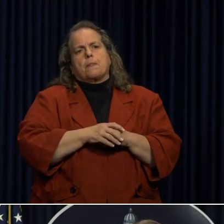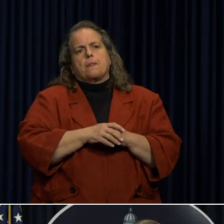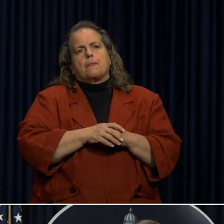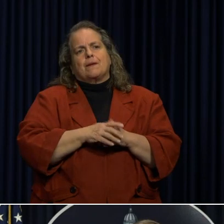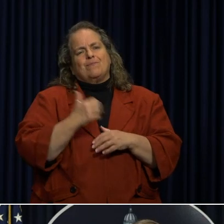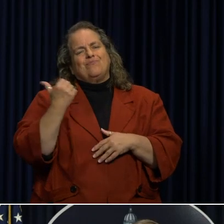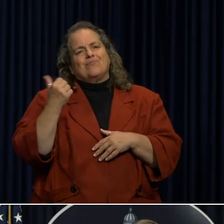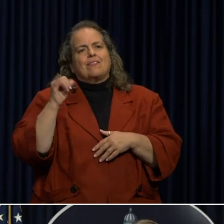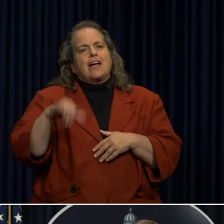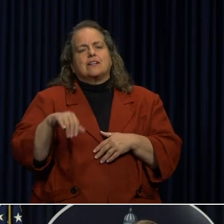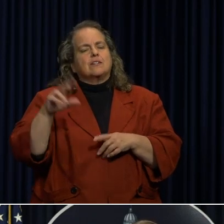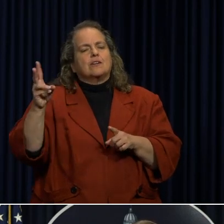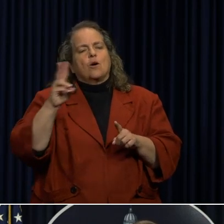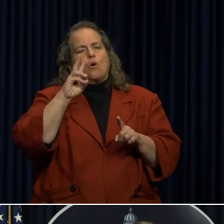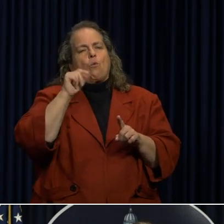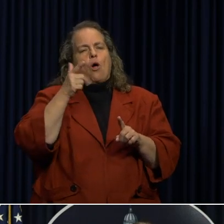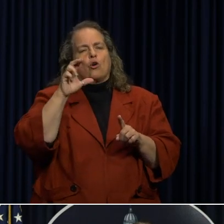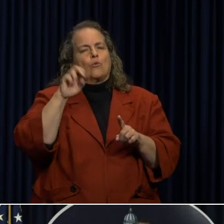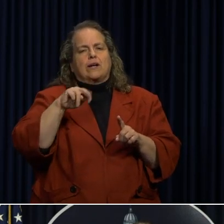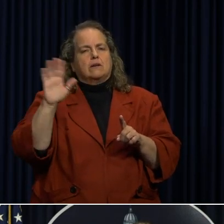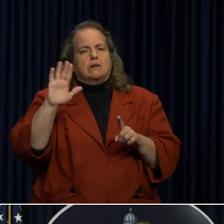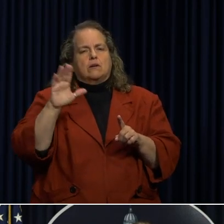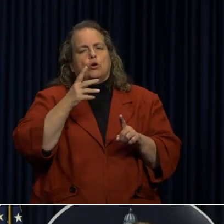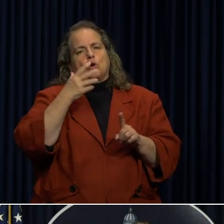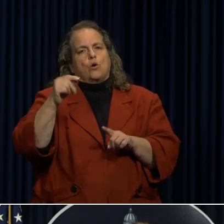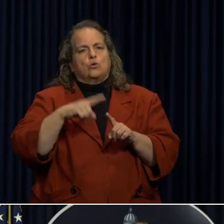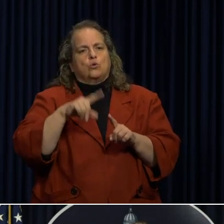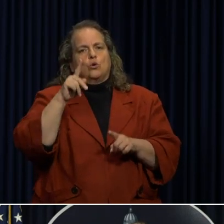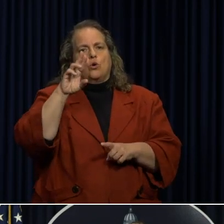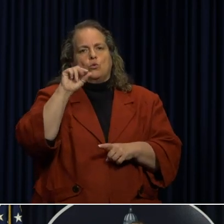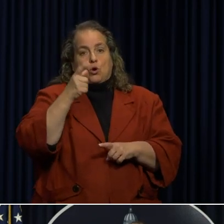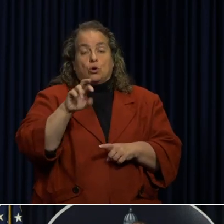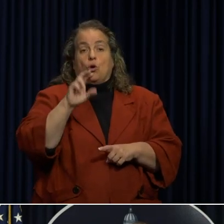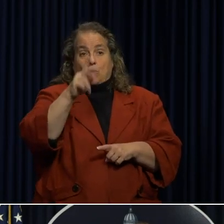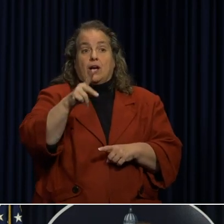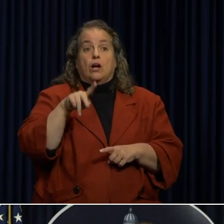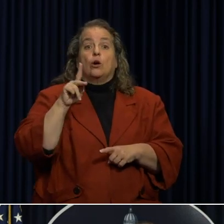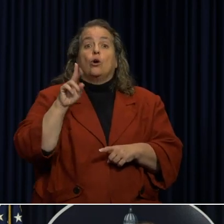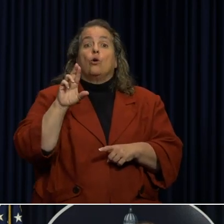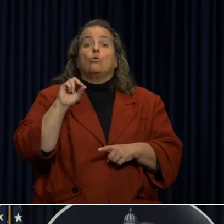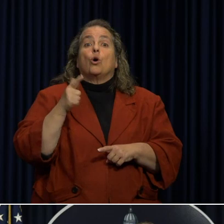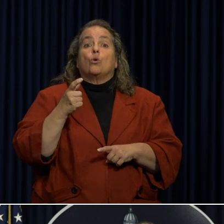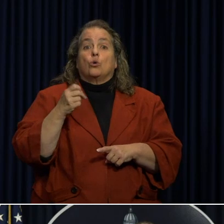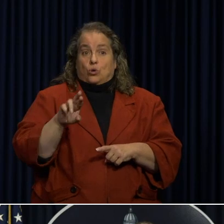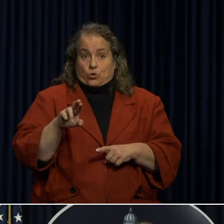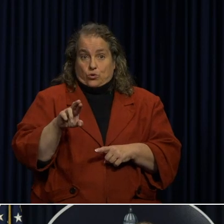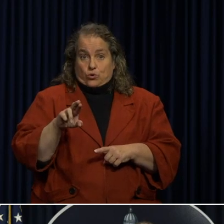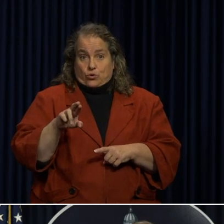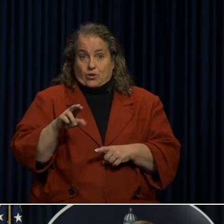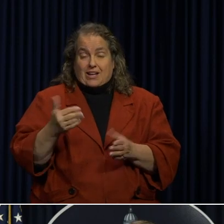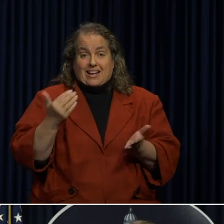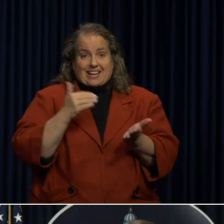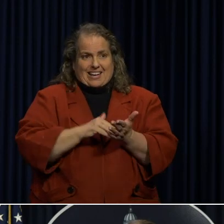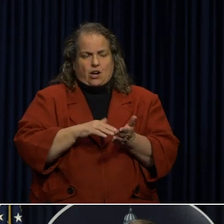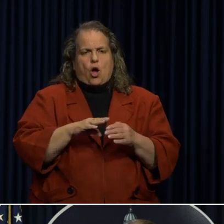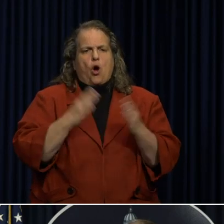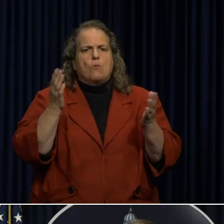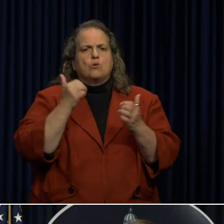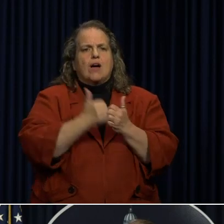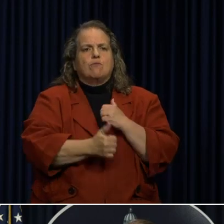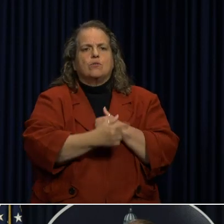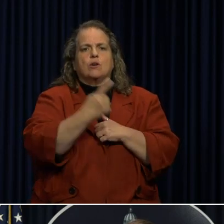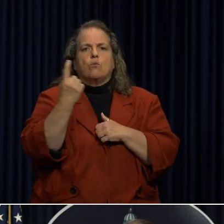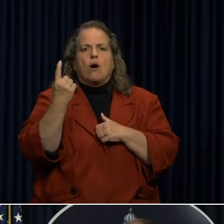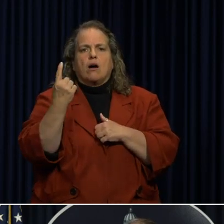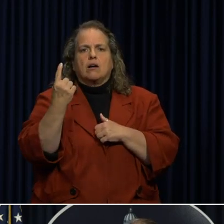the Walgreens. Can we put up the Kroger? Okay, here's the Kroger. Again, it's open to everyone. You do,